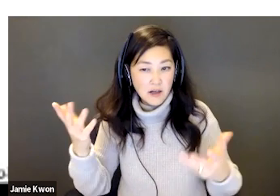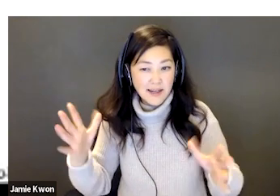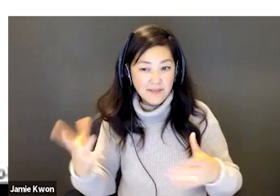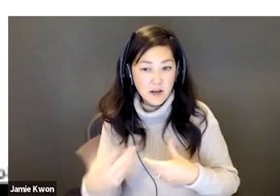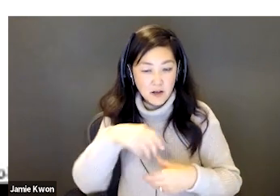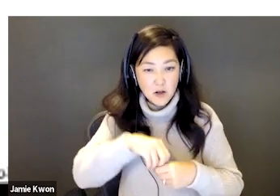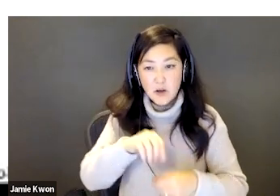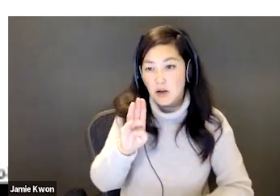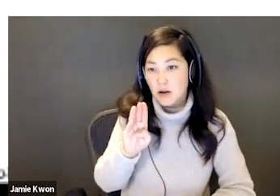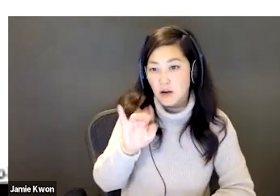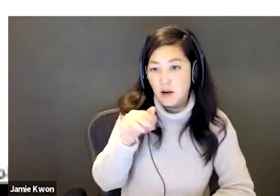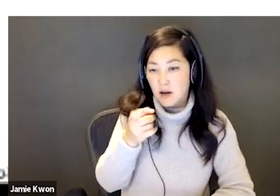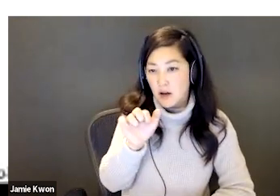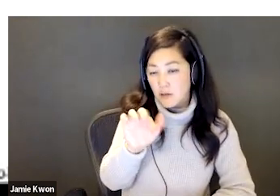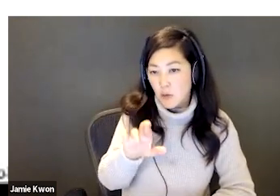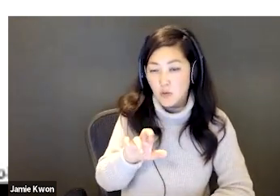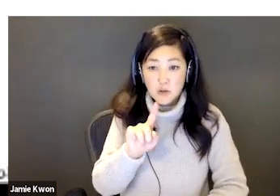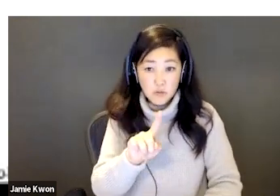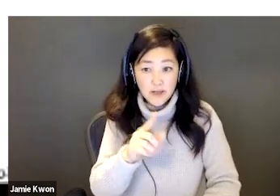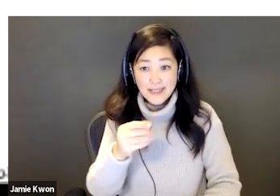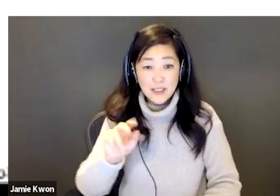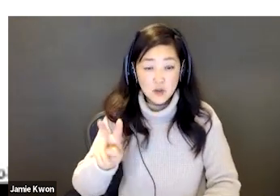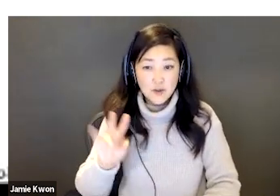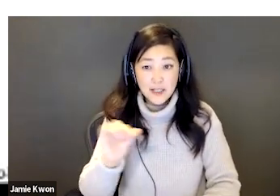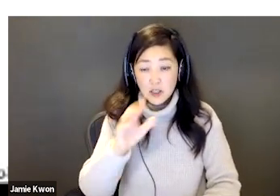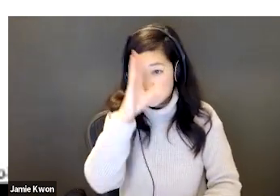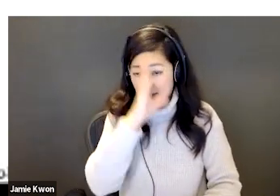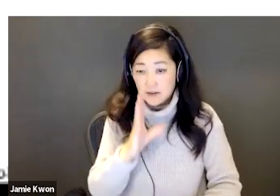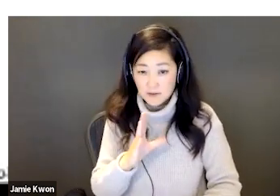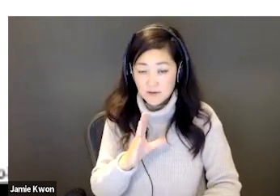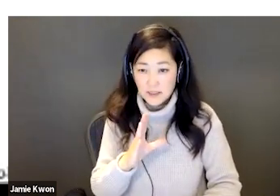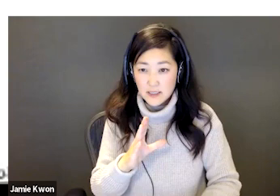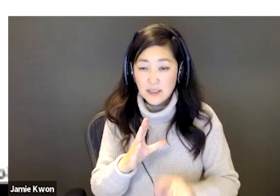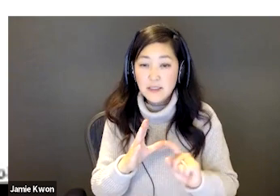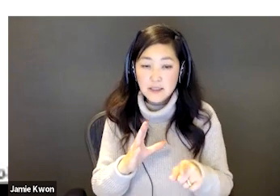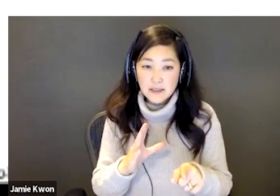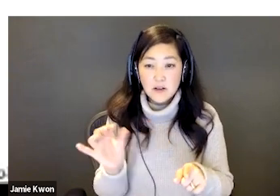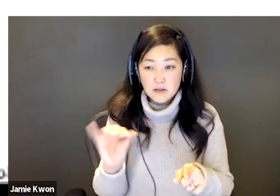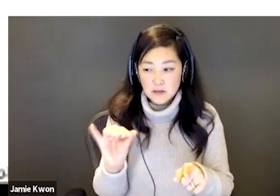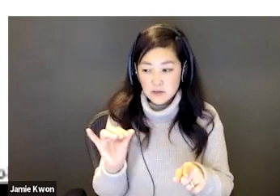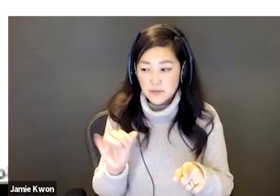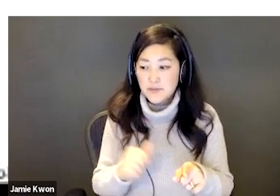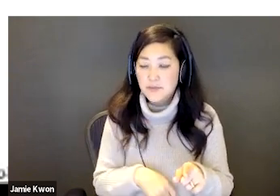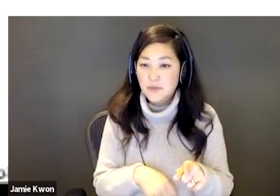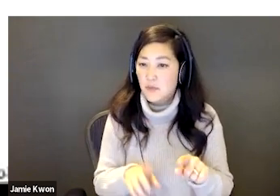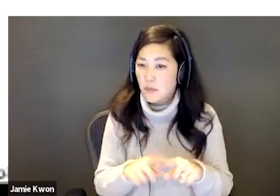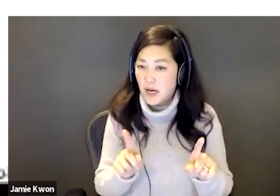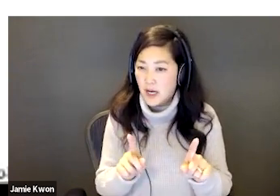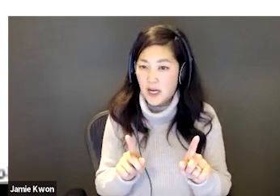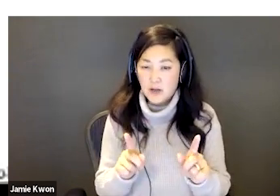1 and 2 and schizophrenia. But over the last few years, there's lots of